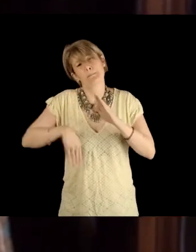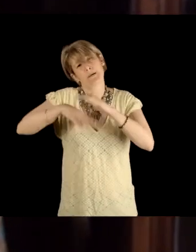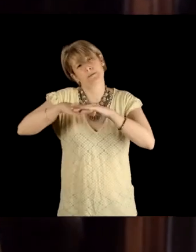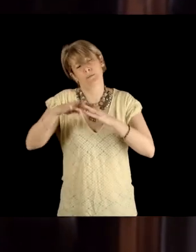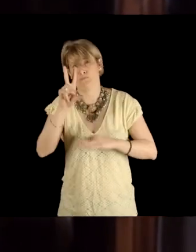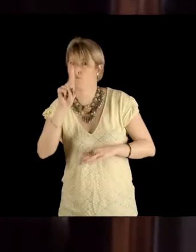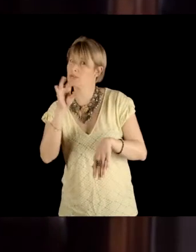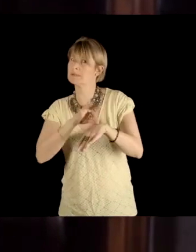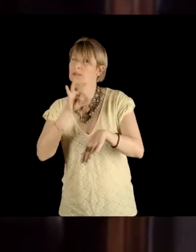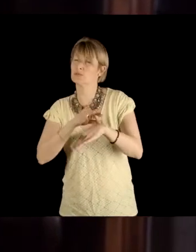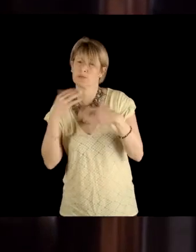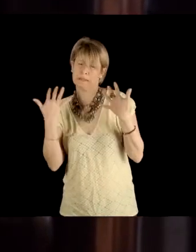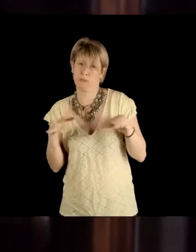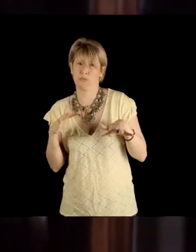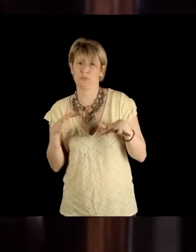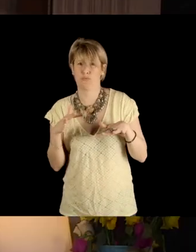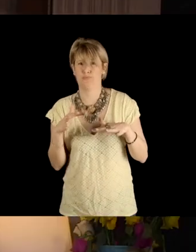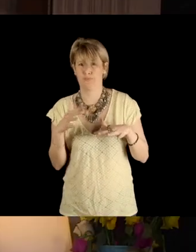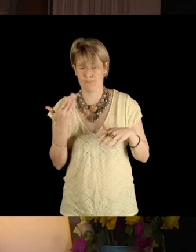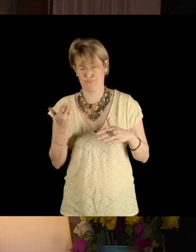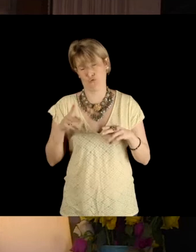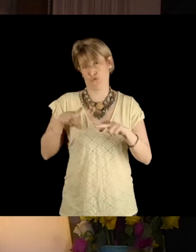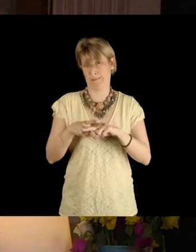Imagine the light is descending from above.